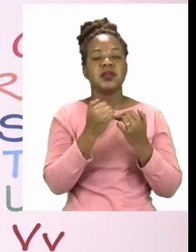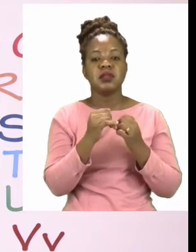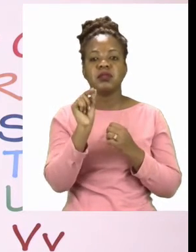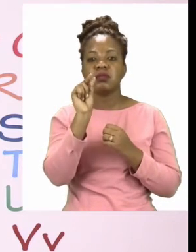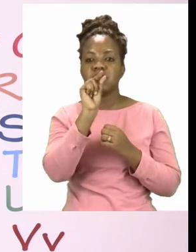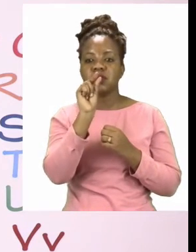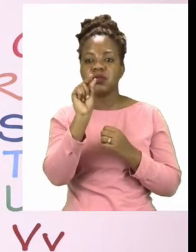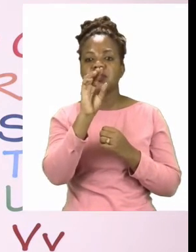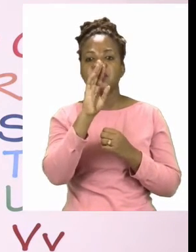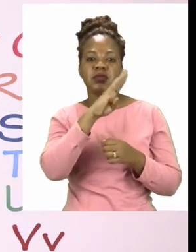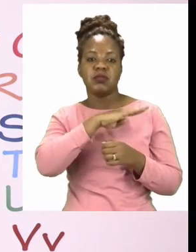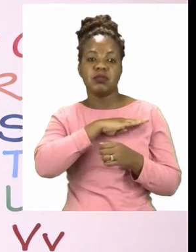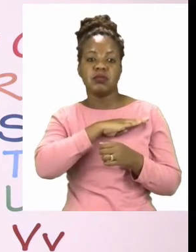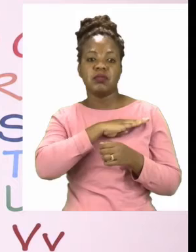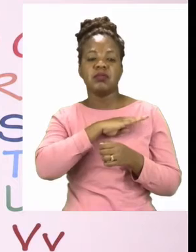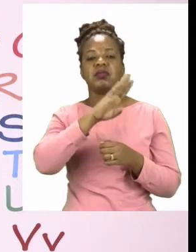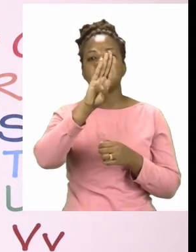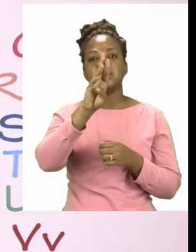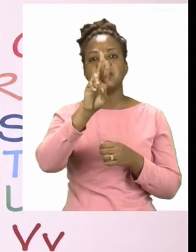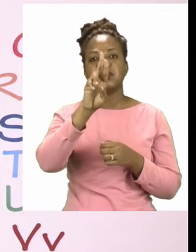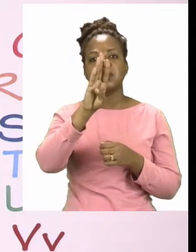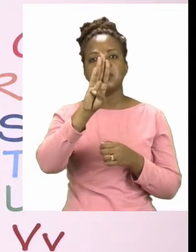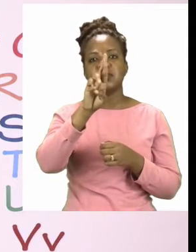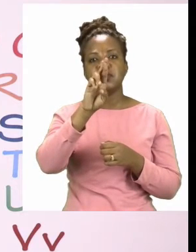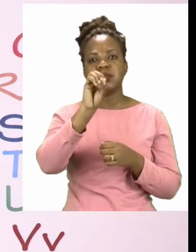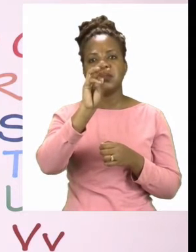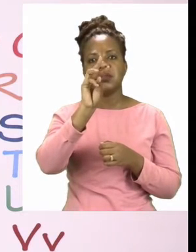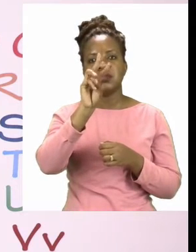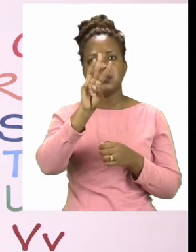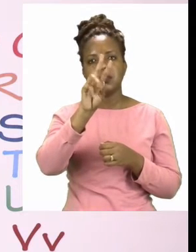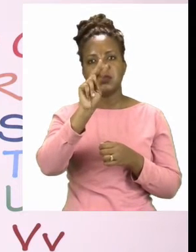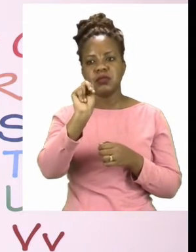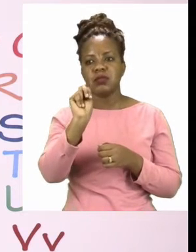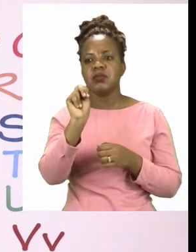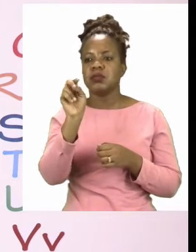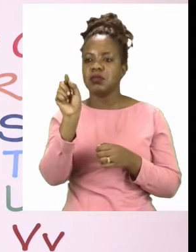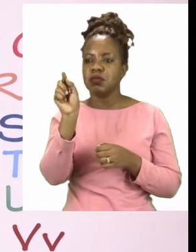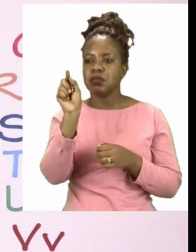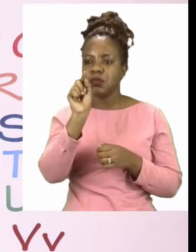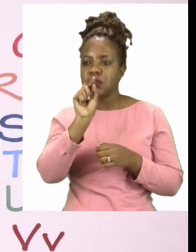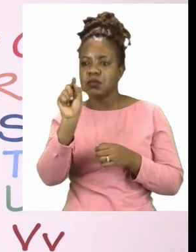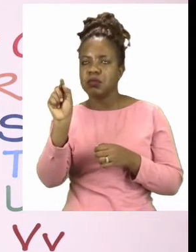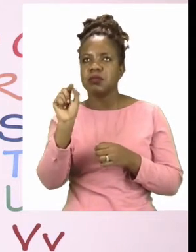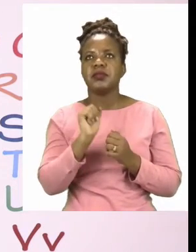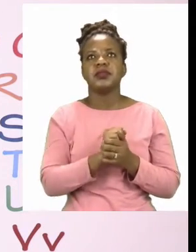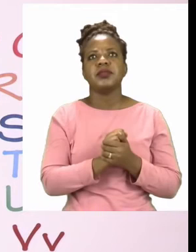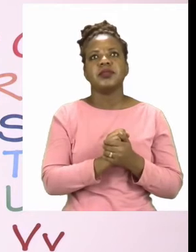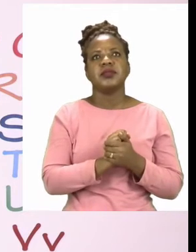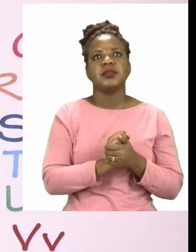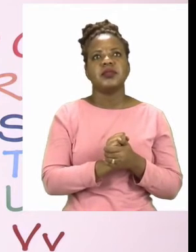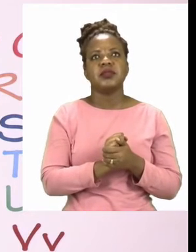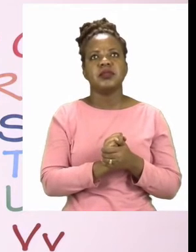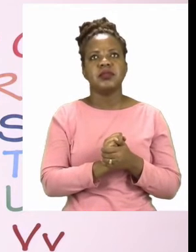you need to either tick or cross it out from the word box. Now, we are going to look for the